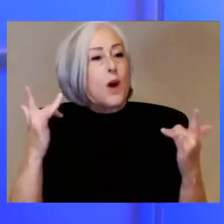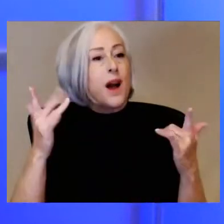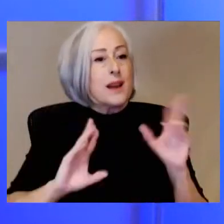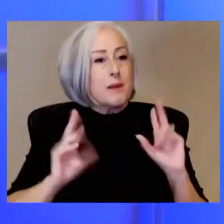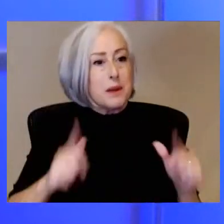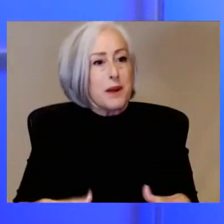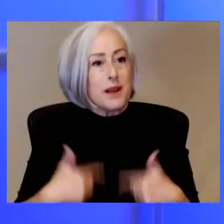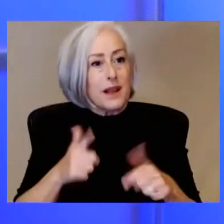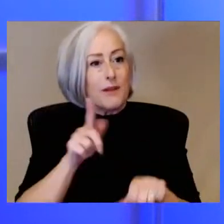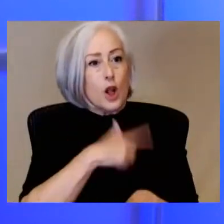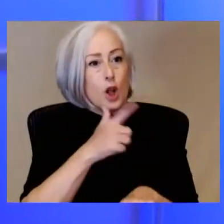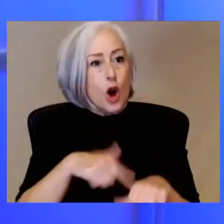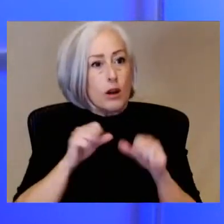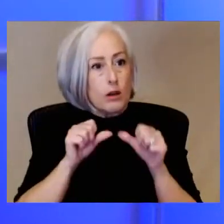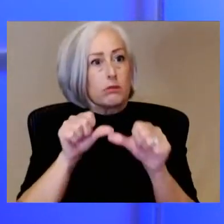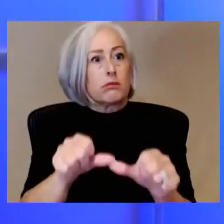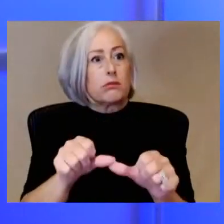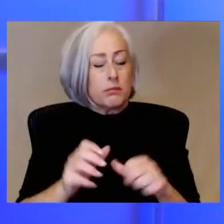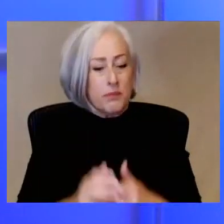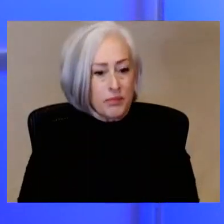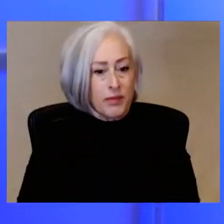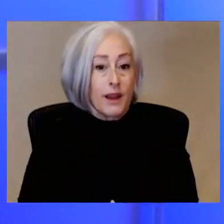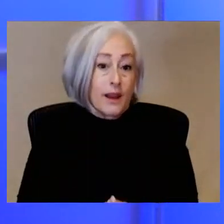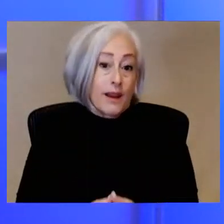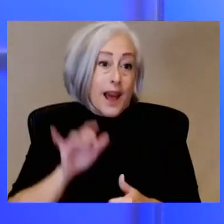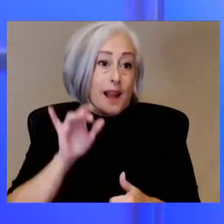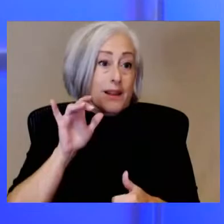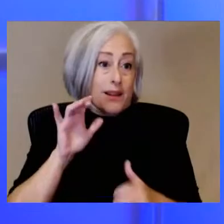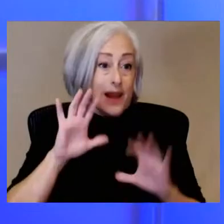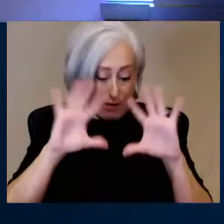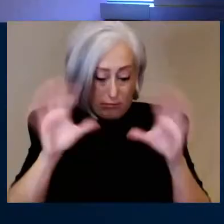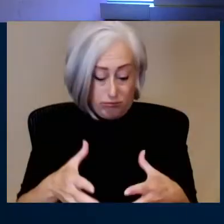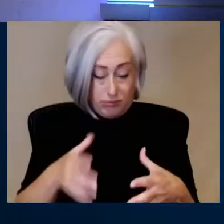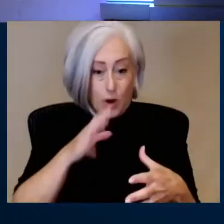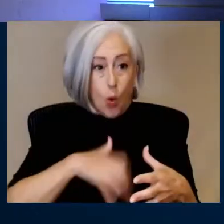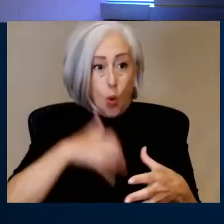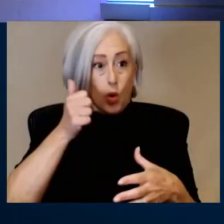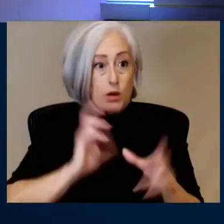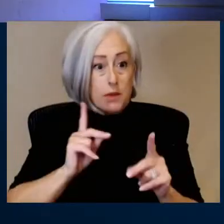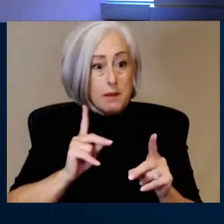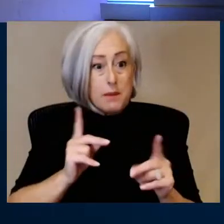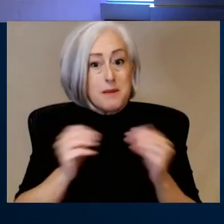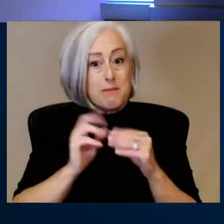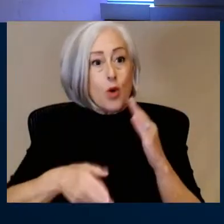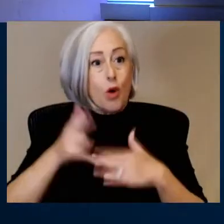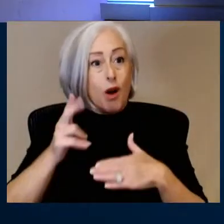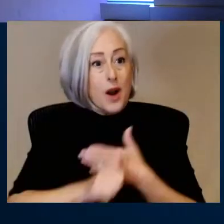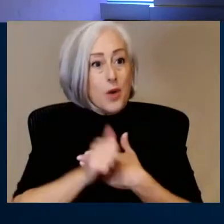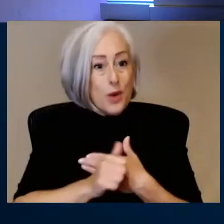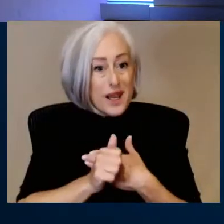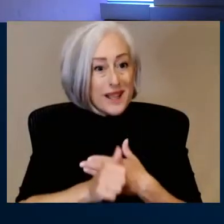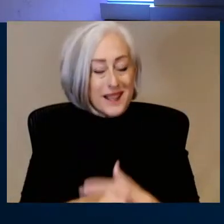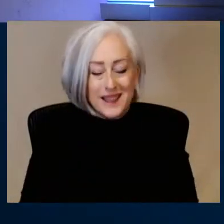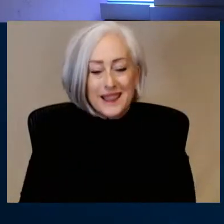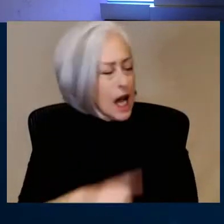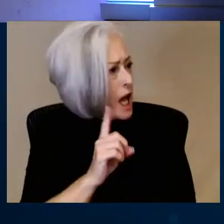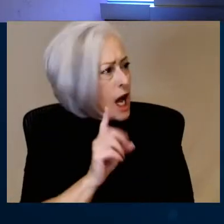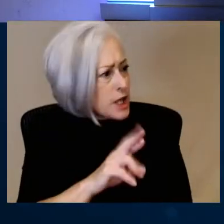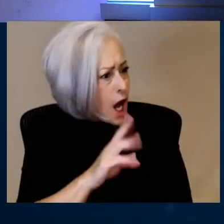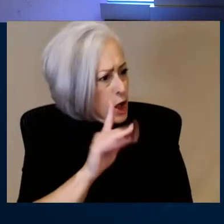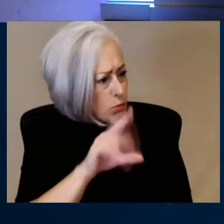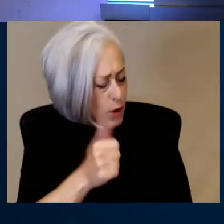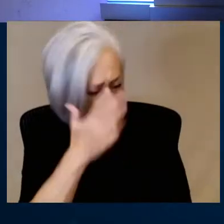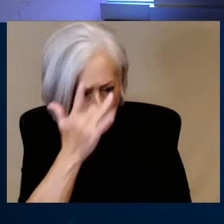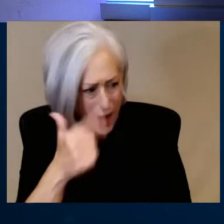people at risk of this age-related disease. So my answer to the question, Dr. Burns, why are you here? Get back to your lab, because I'm getting close to 80.